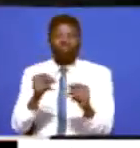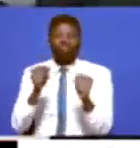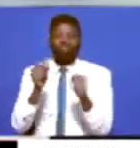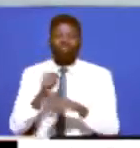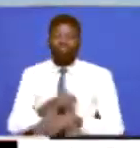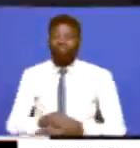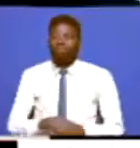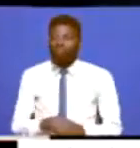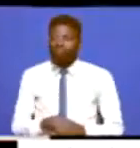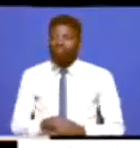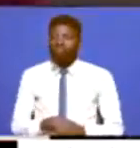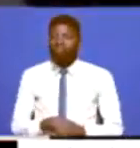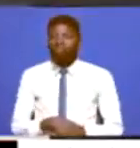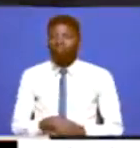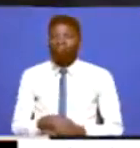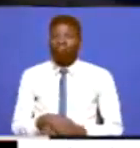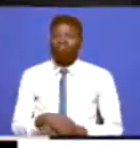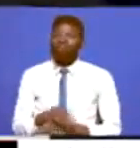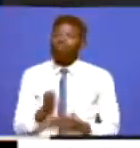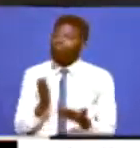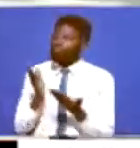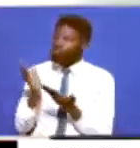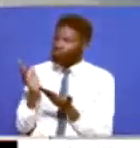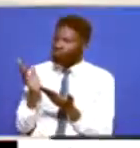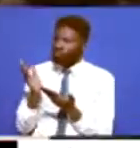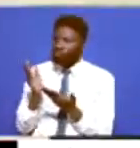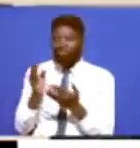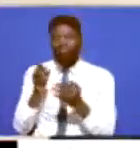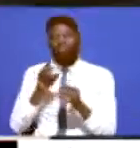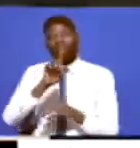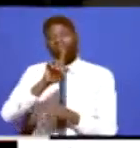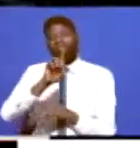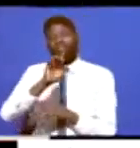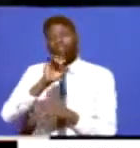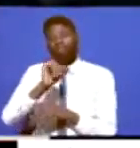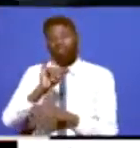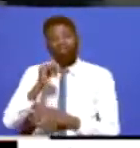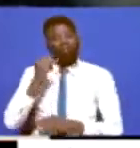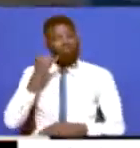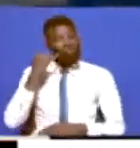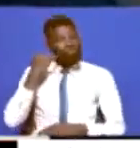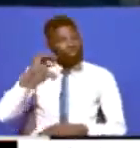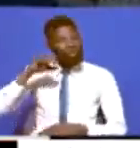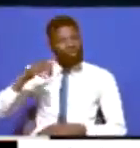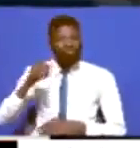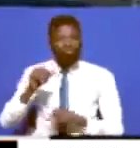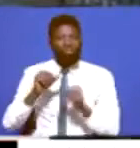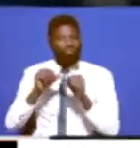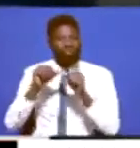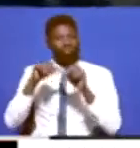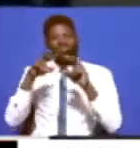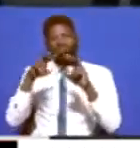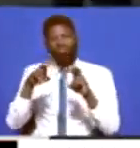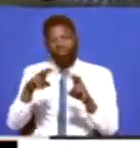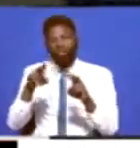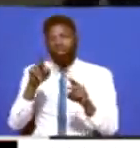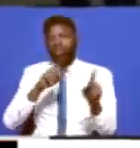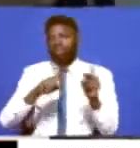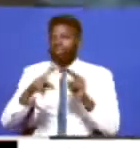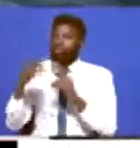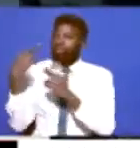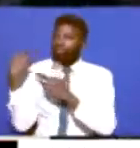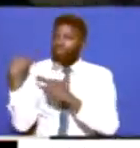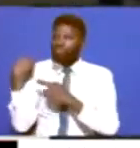The scenes in Soy. As the Directorate of Criminal Investigations in Nakuru County makes progress on persons behind pelting of